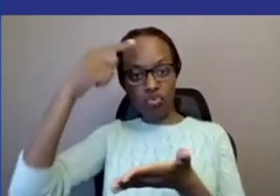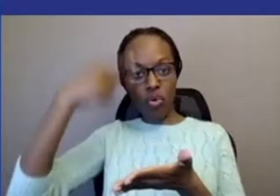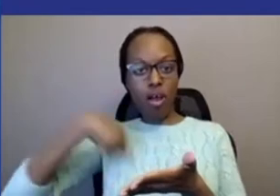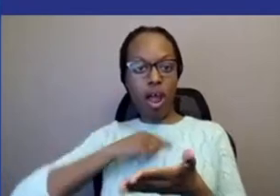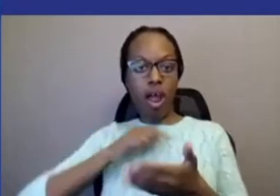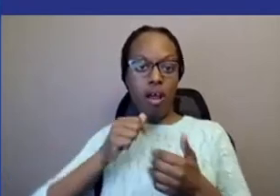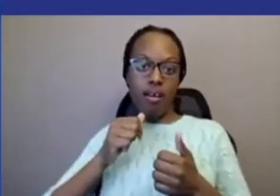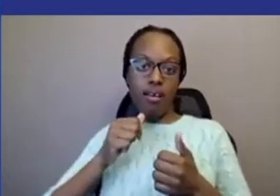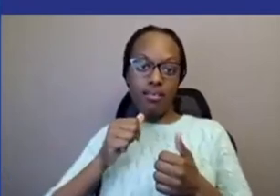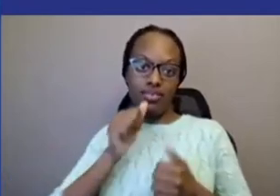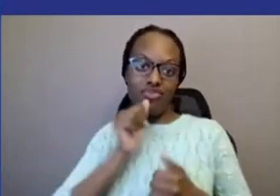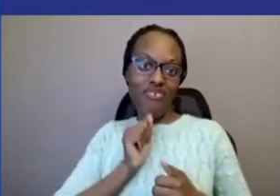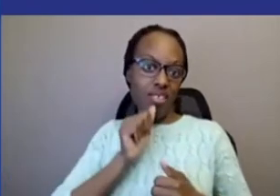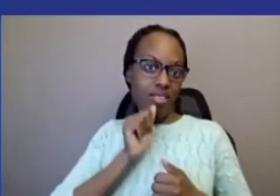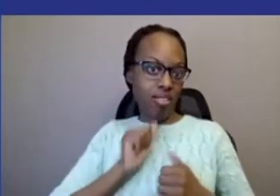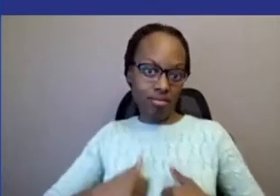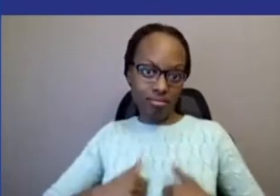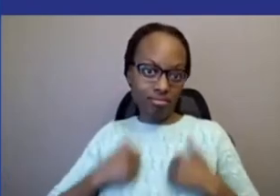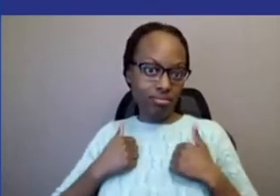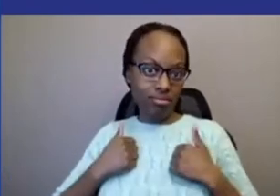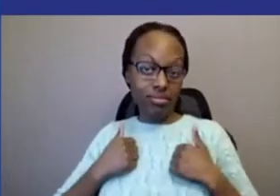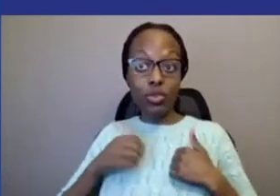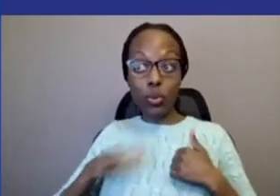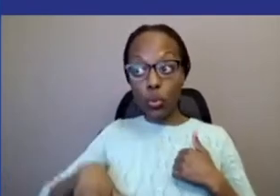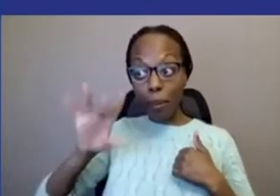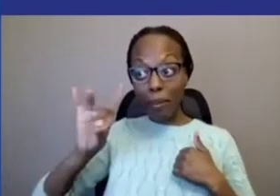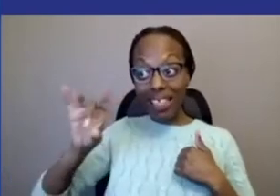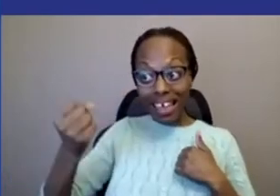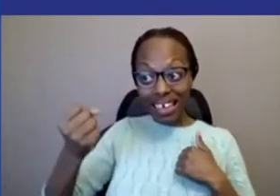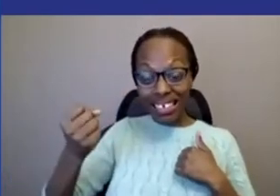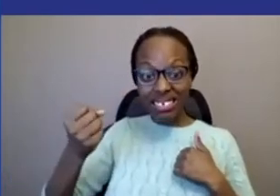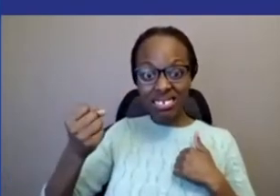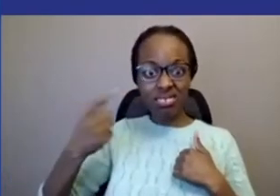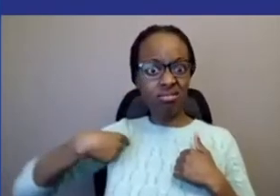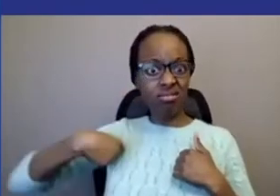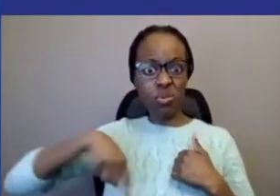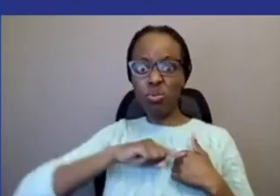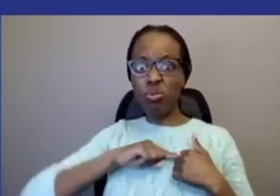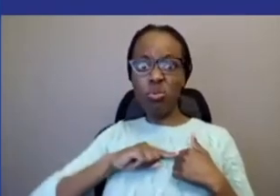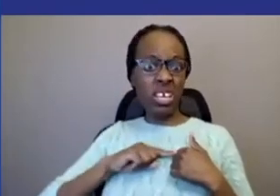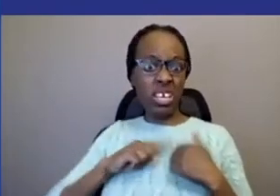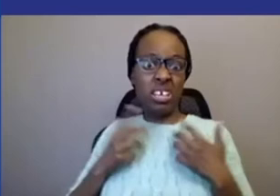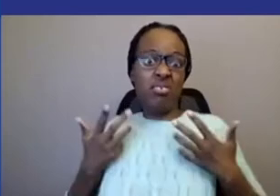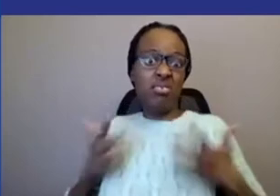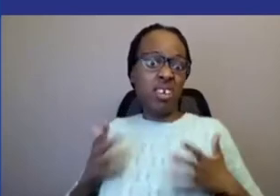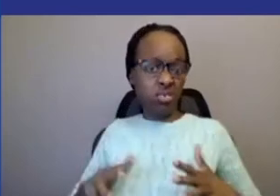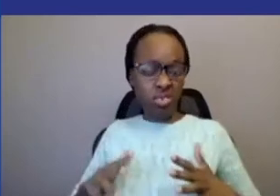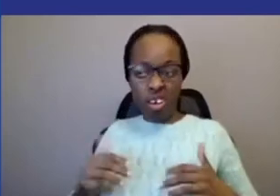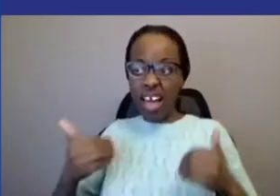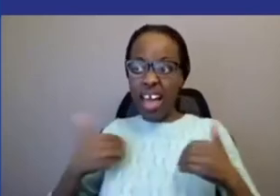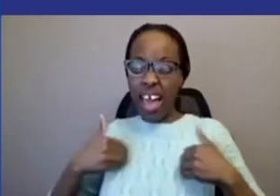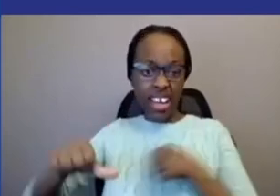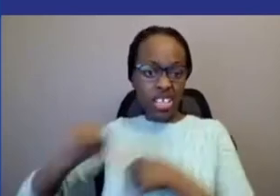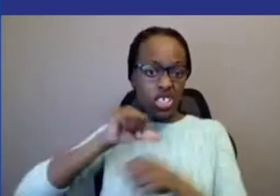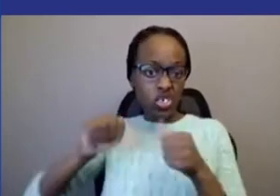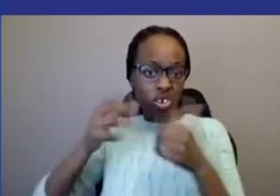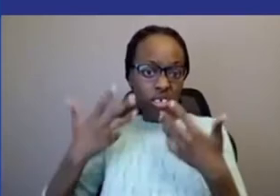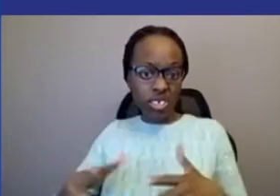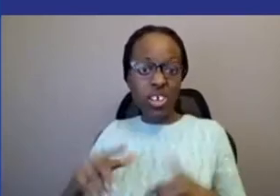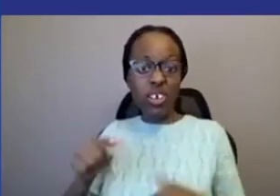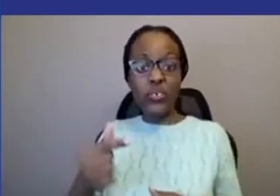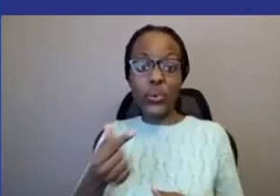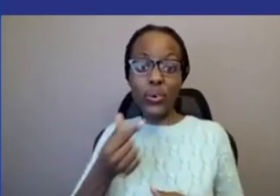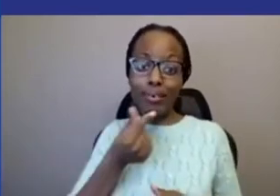in the 80s. All we really had was each other. We were our support. We were our community as gay, Latin, and people